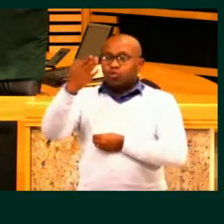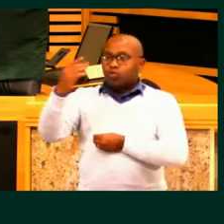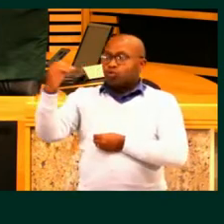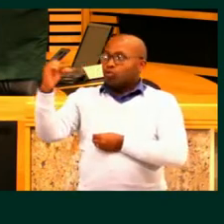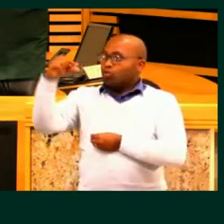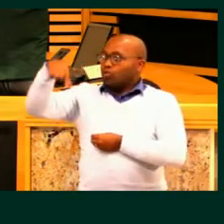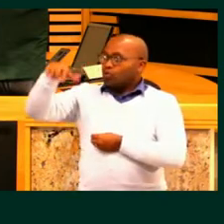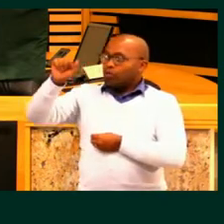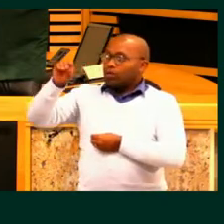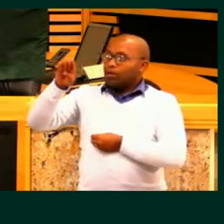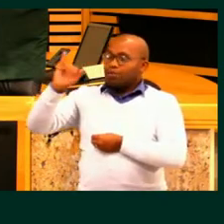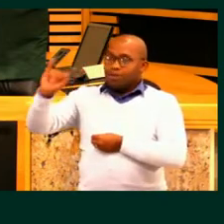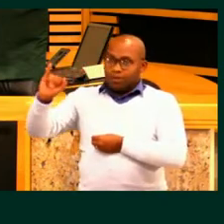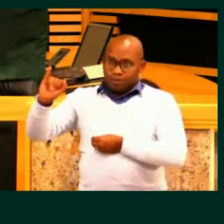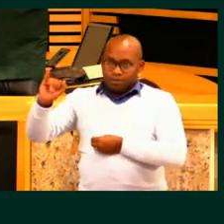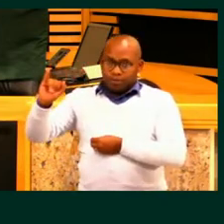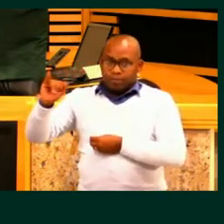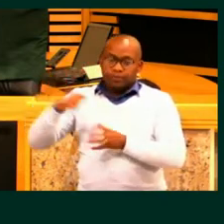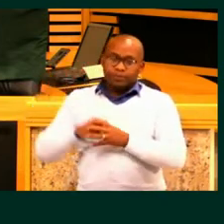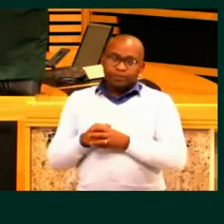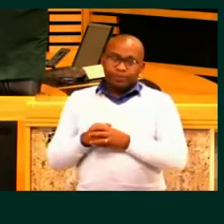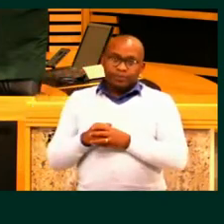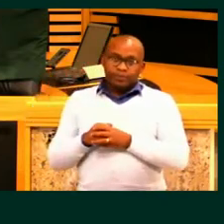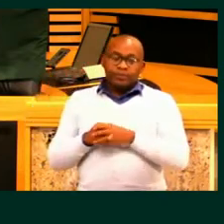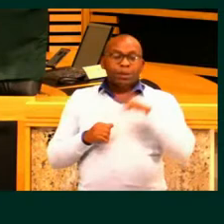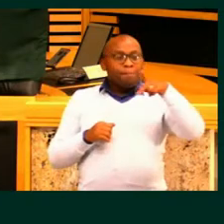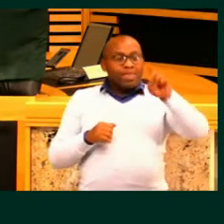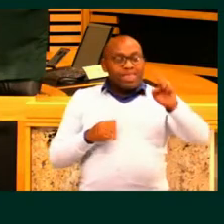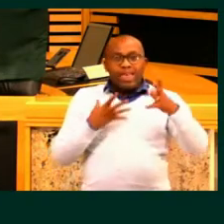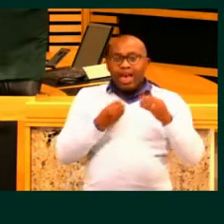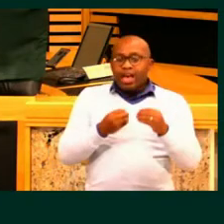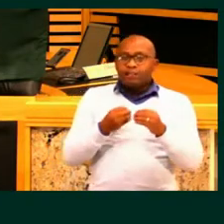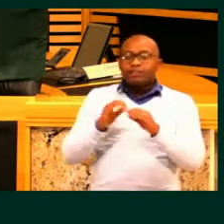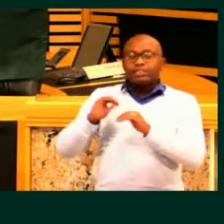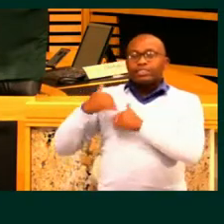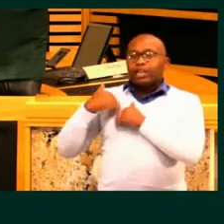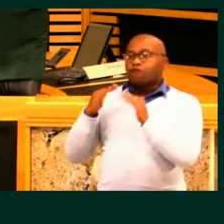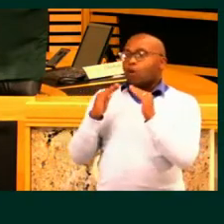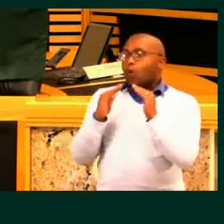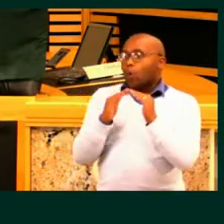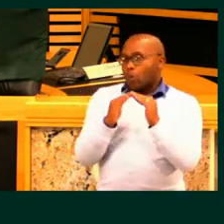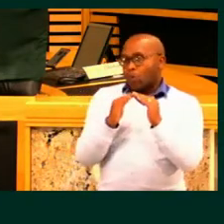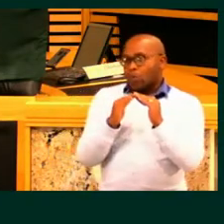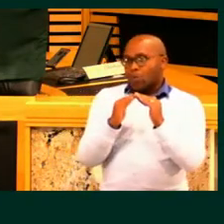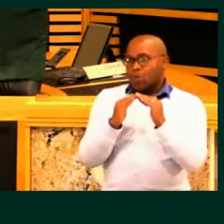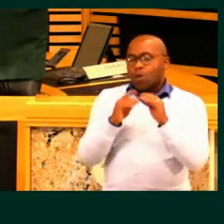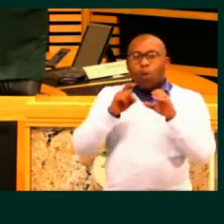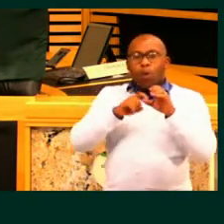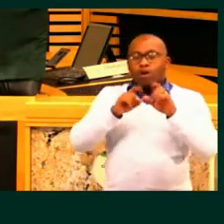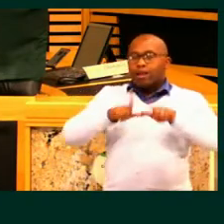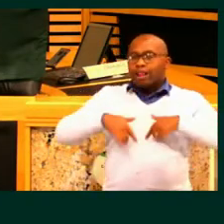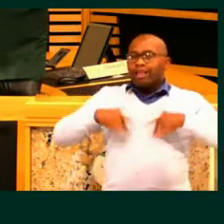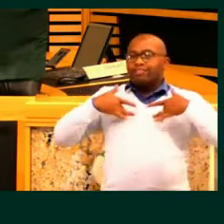districts there's a safe home up standard